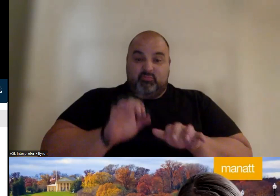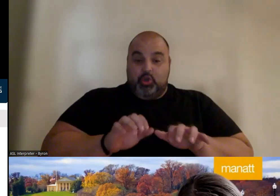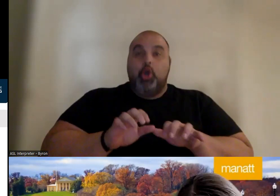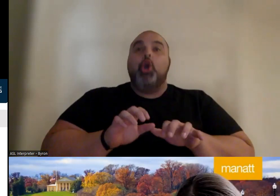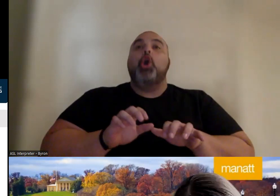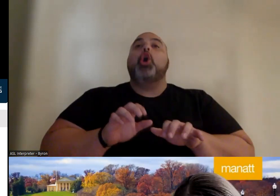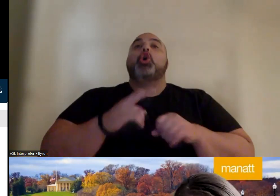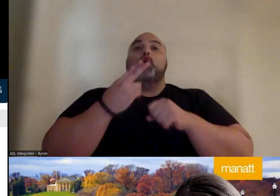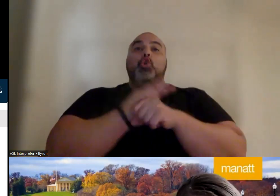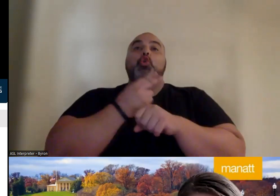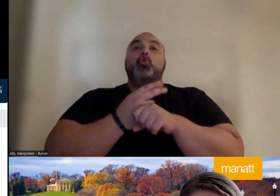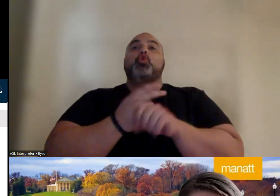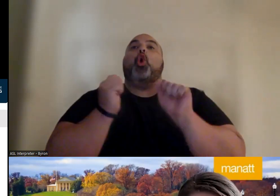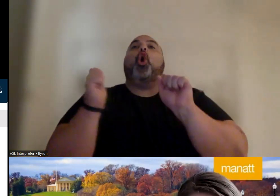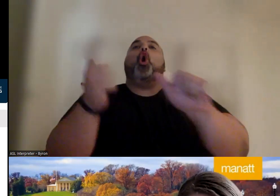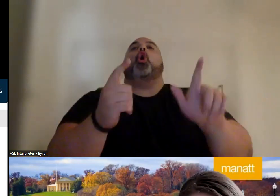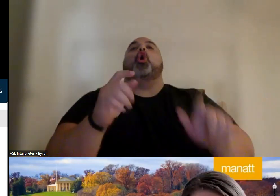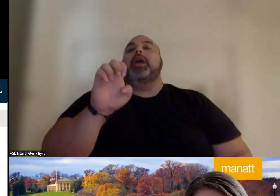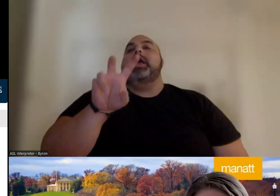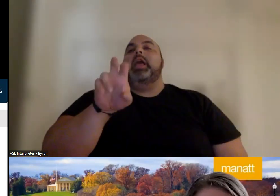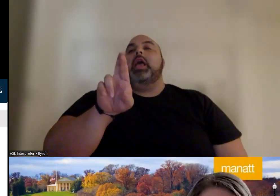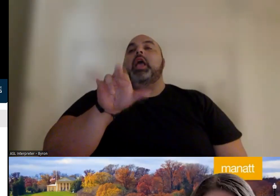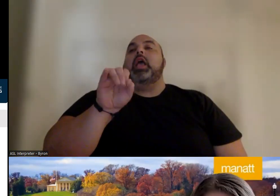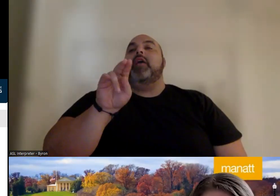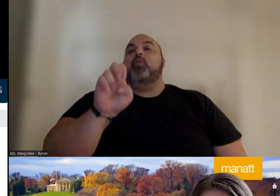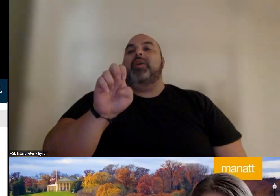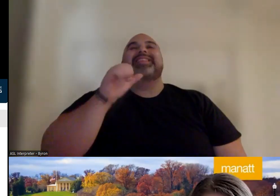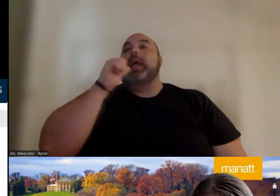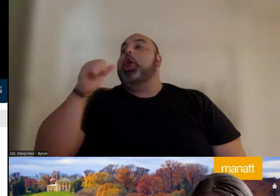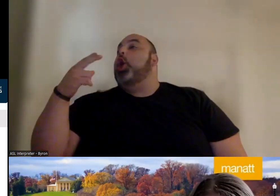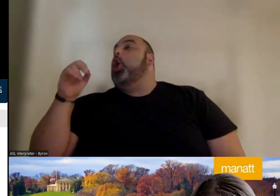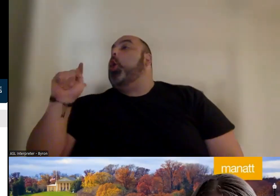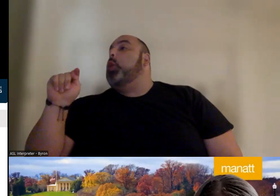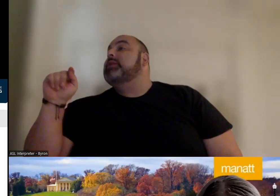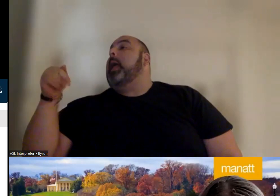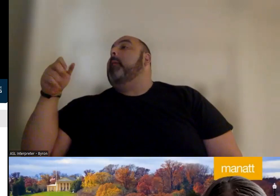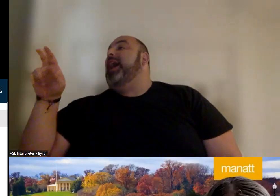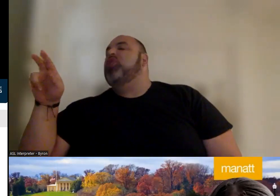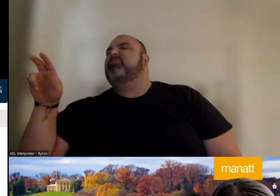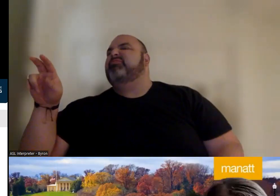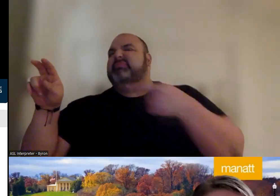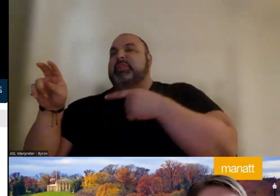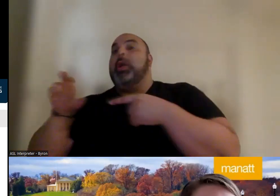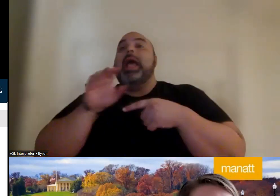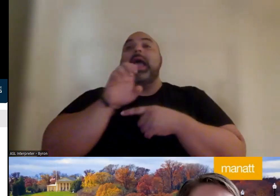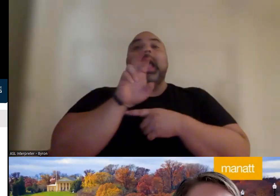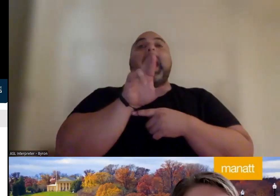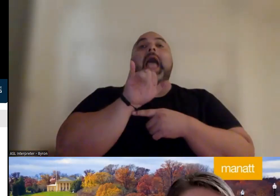setting instead of the hosts and panelists that everyone, including members of the public, can see the chat.